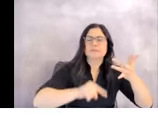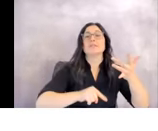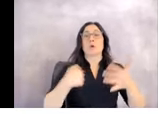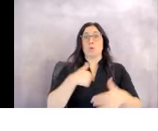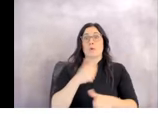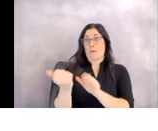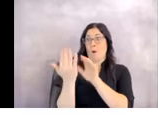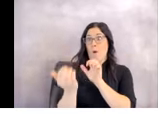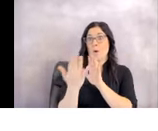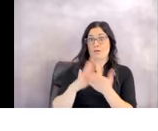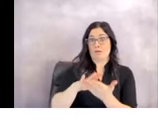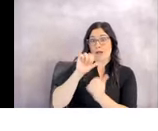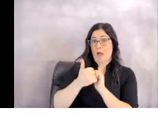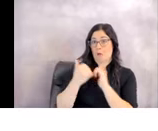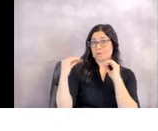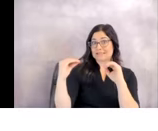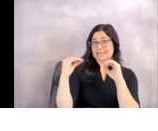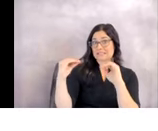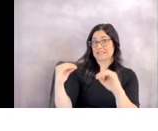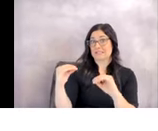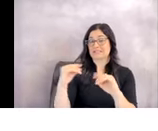approaches to teaching,